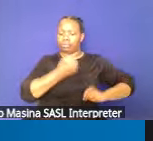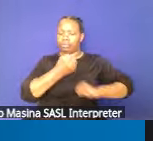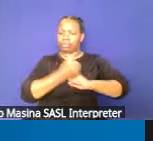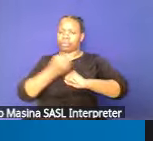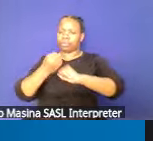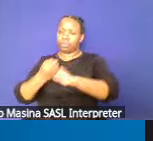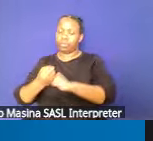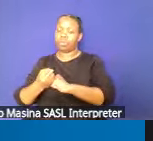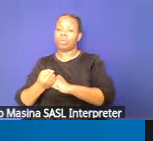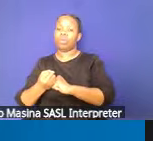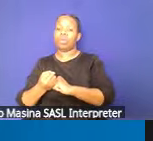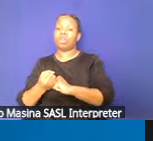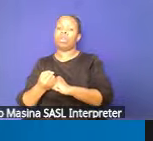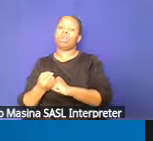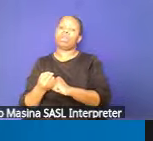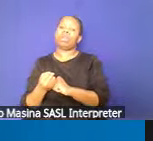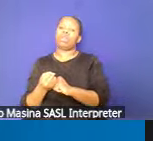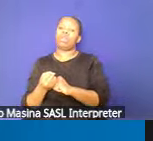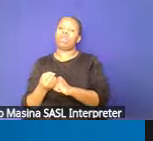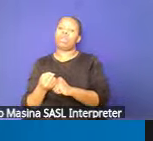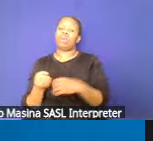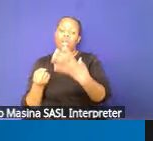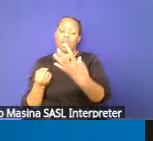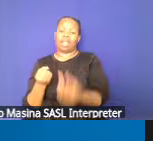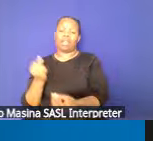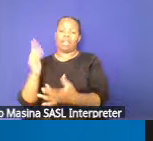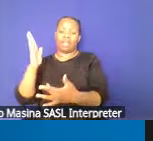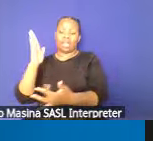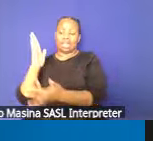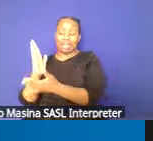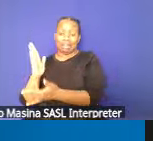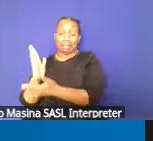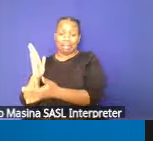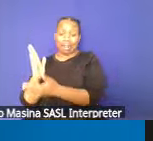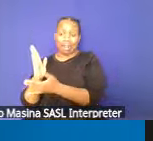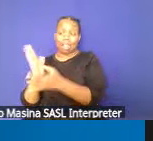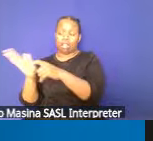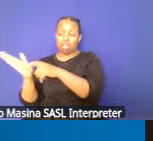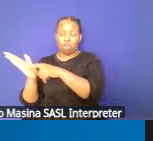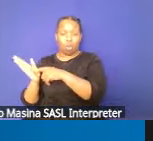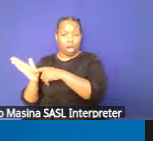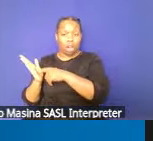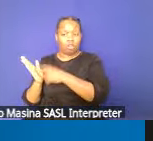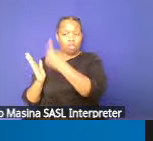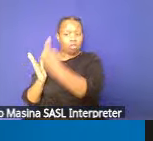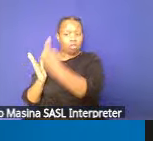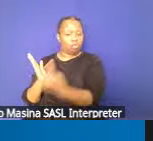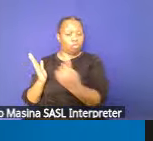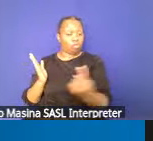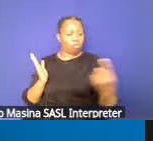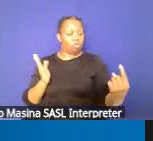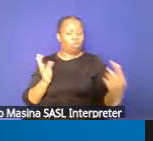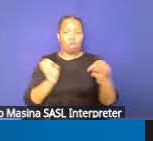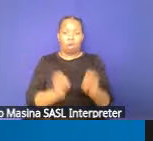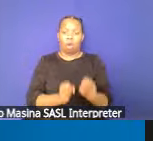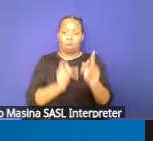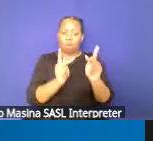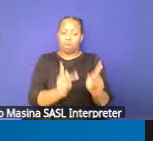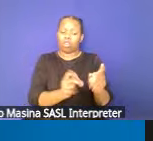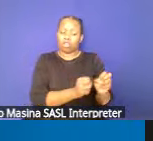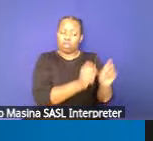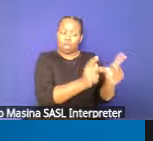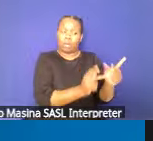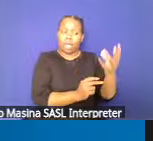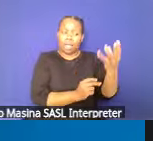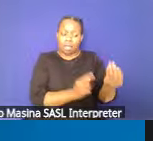call actually technical requirements for each and every opportunity that we have within